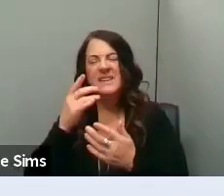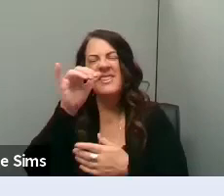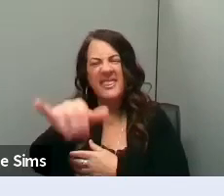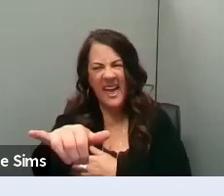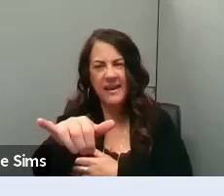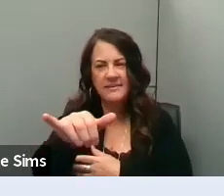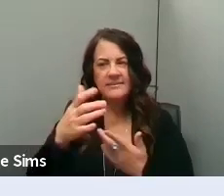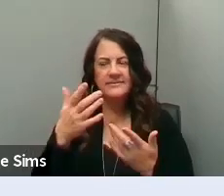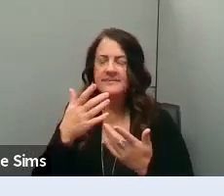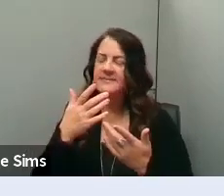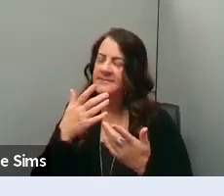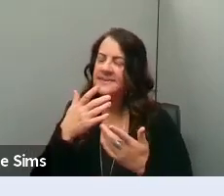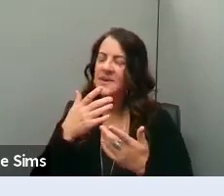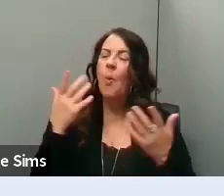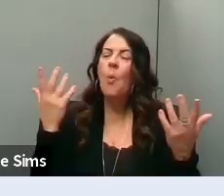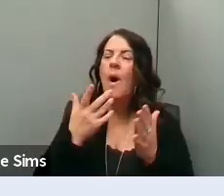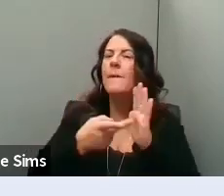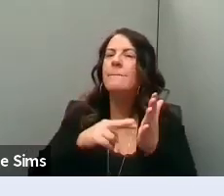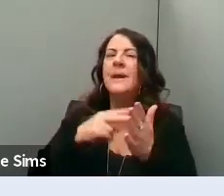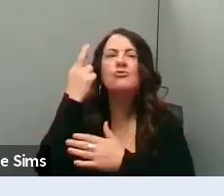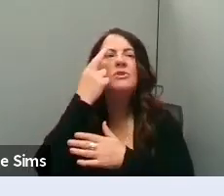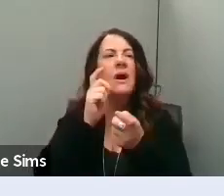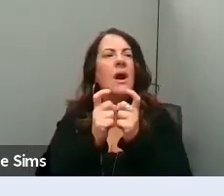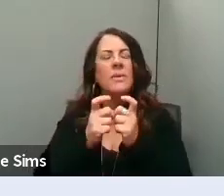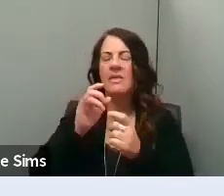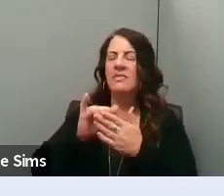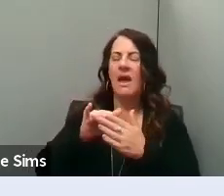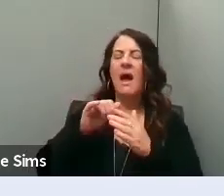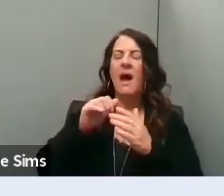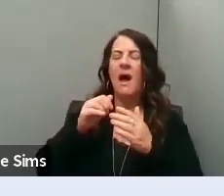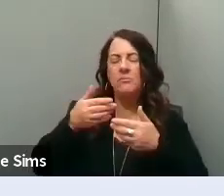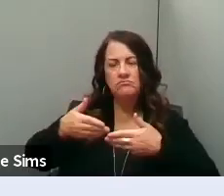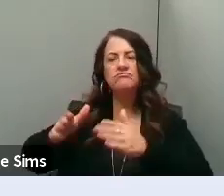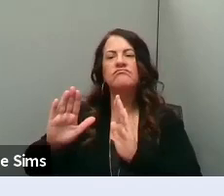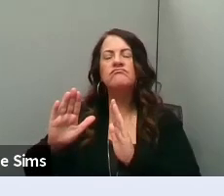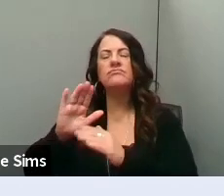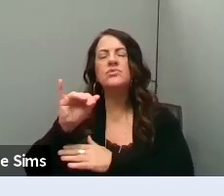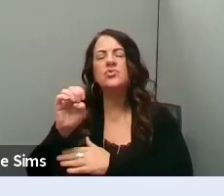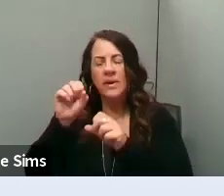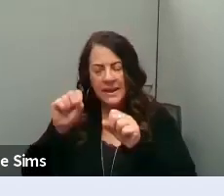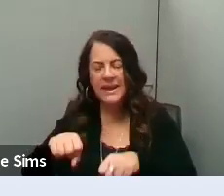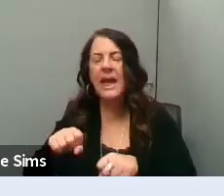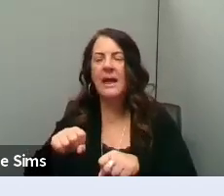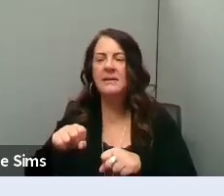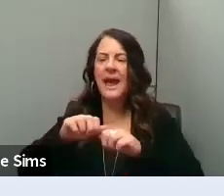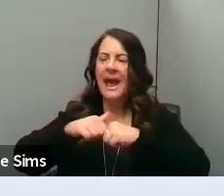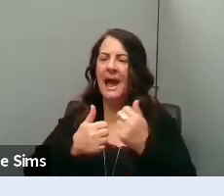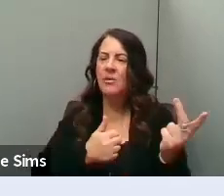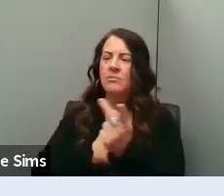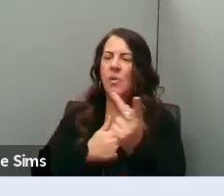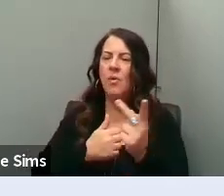is a reasonable accommodation for Joe, and how they can reach sort